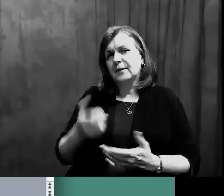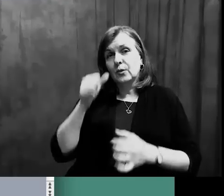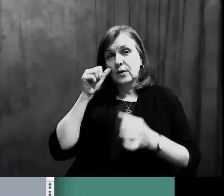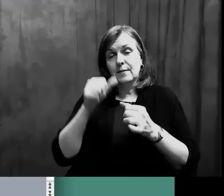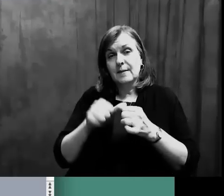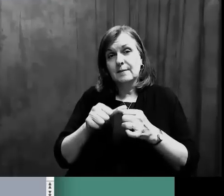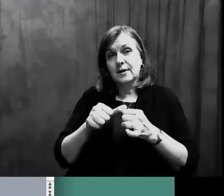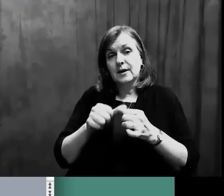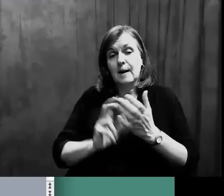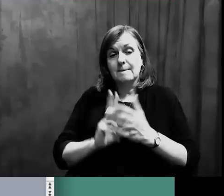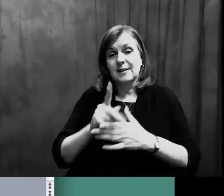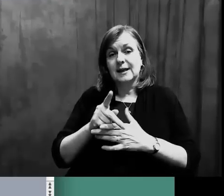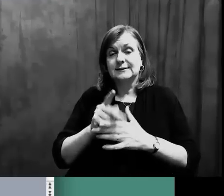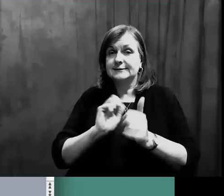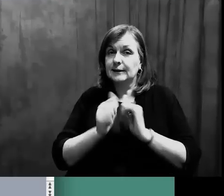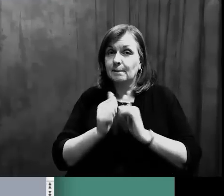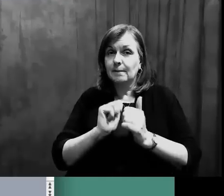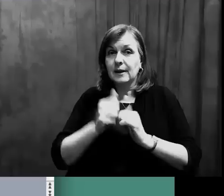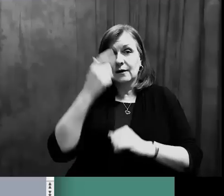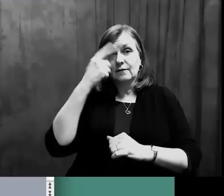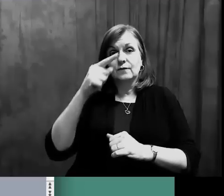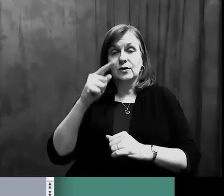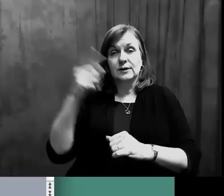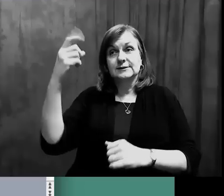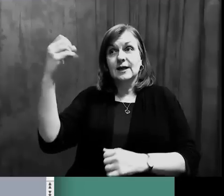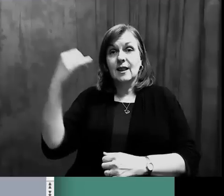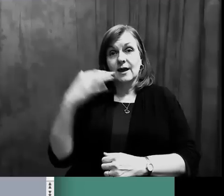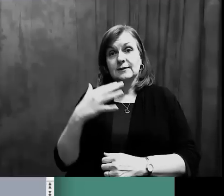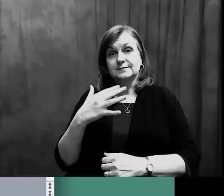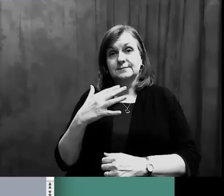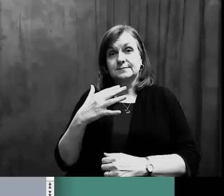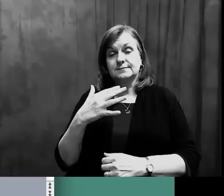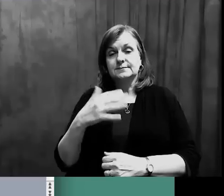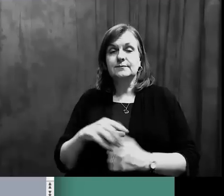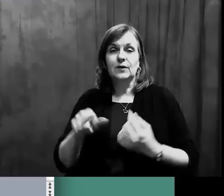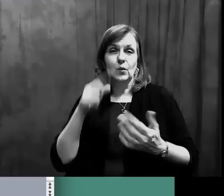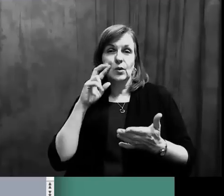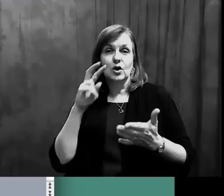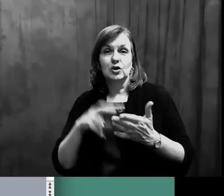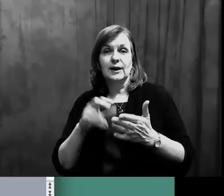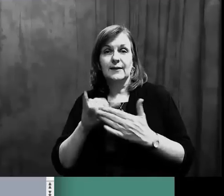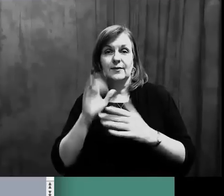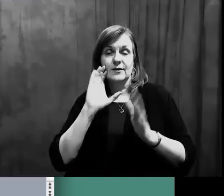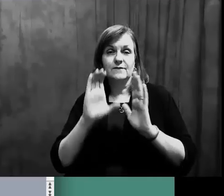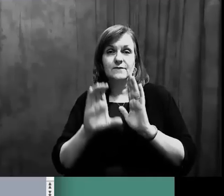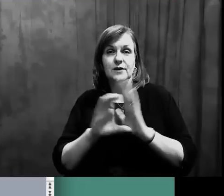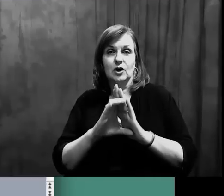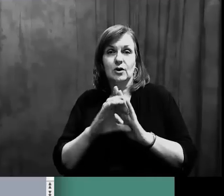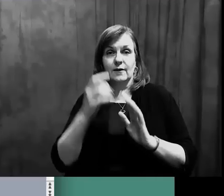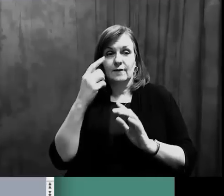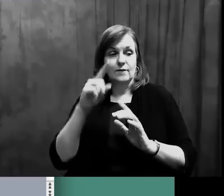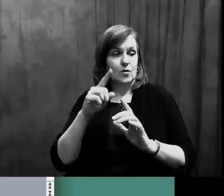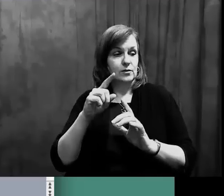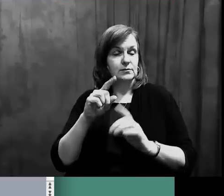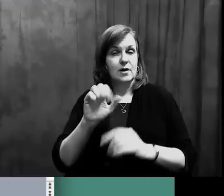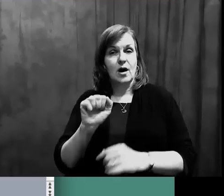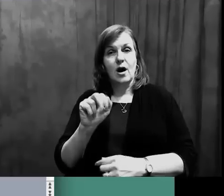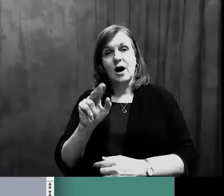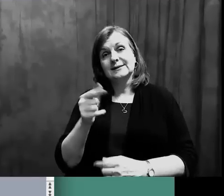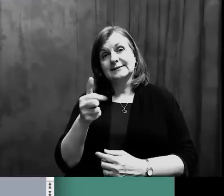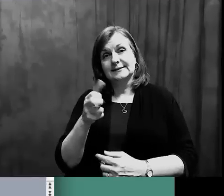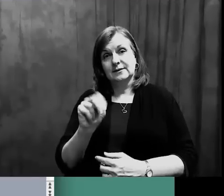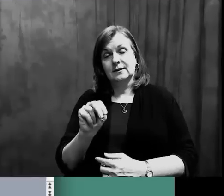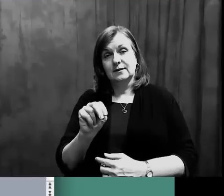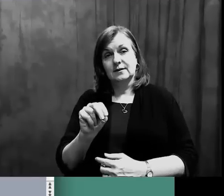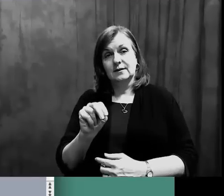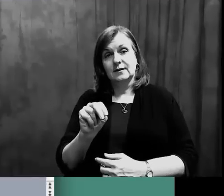Where is the sunlight coming from? Remember, plants are constantly competing for sunlight. So if we go back to our